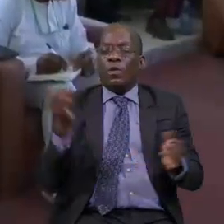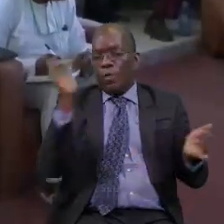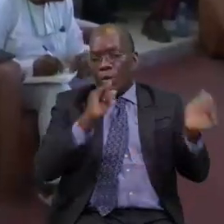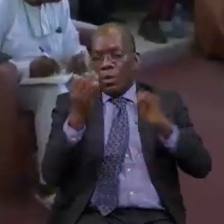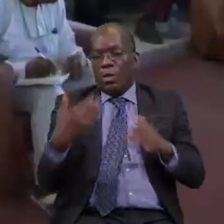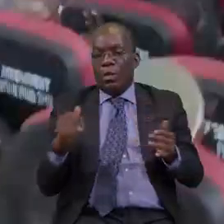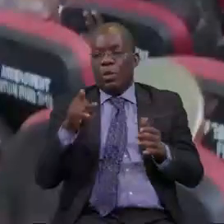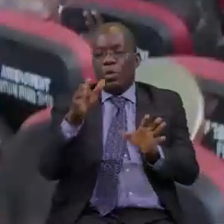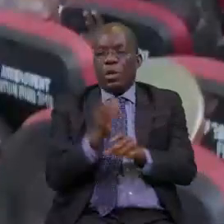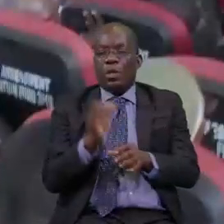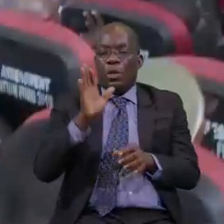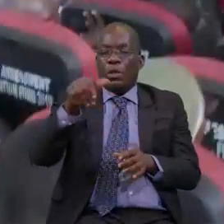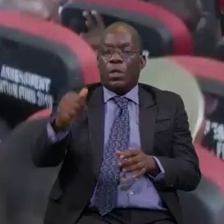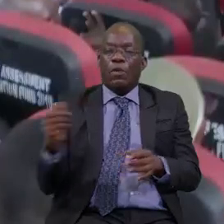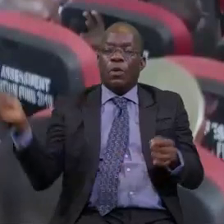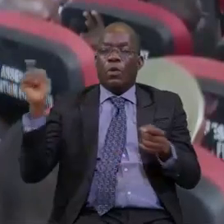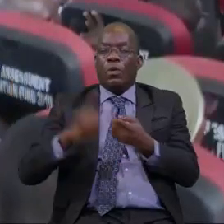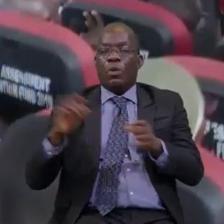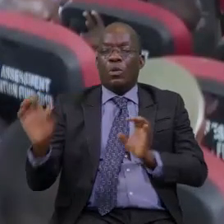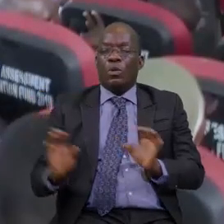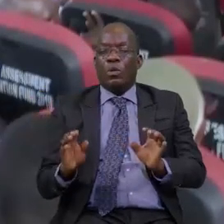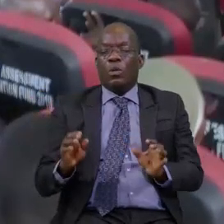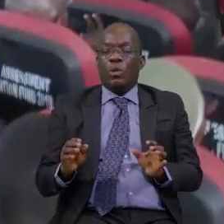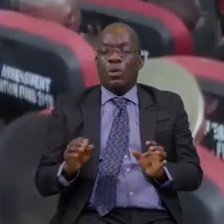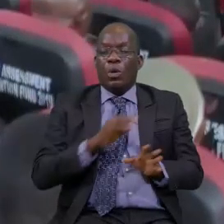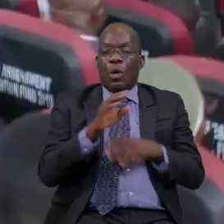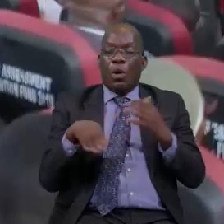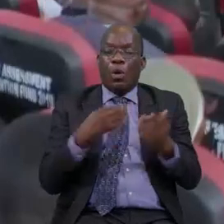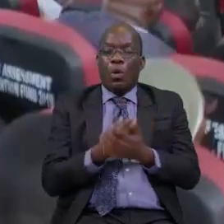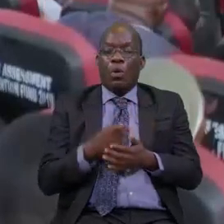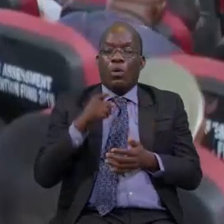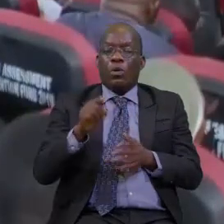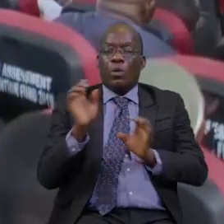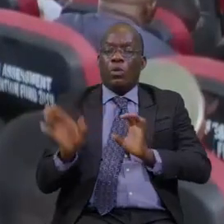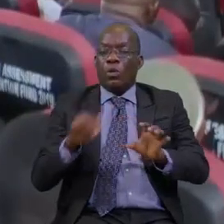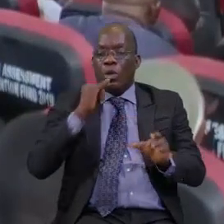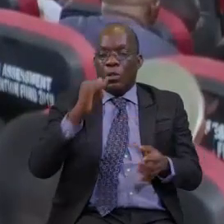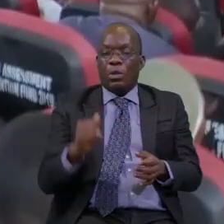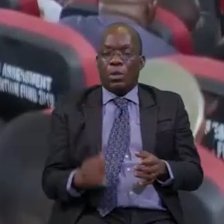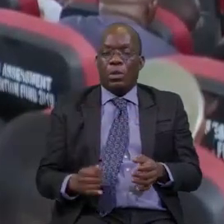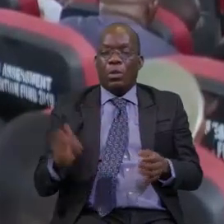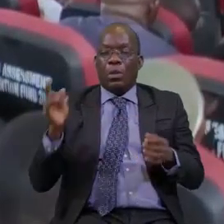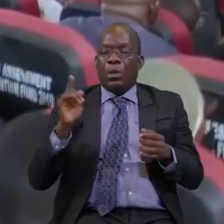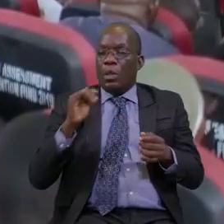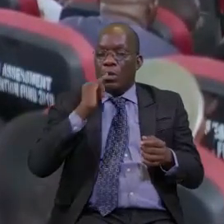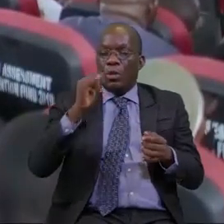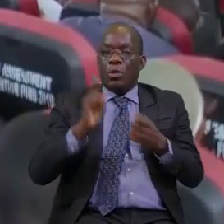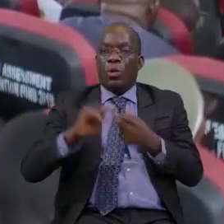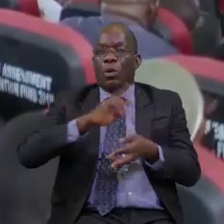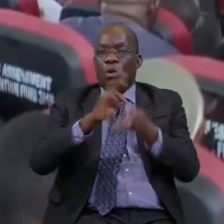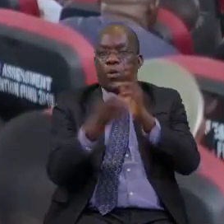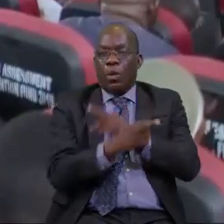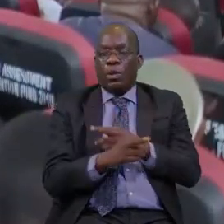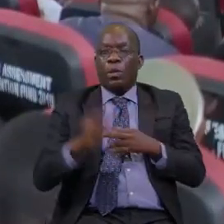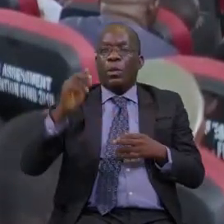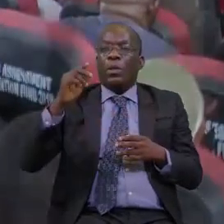involved in. And all you do is to repent, to say, Lord,